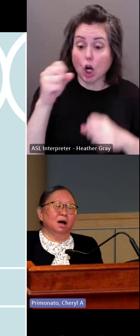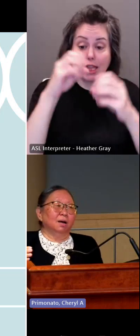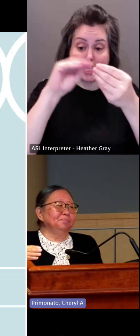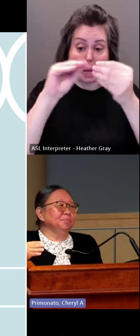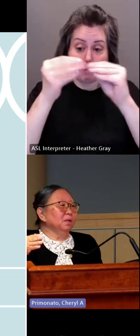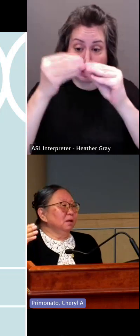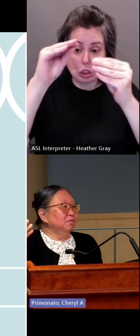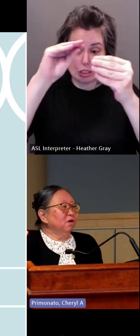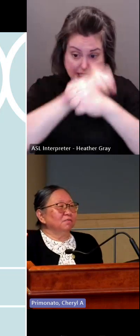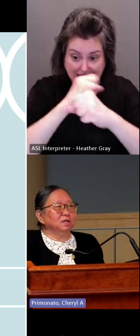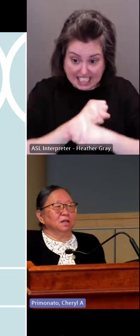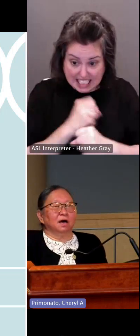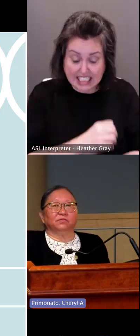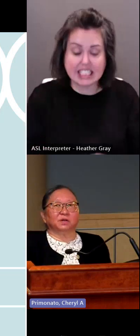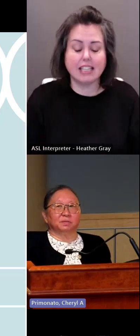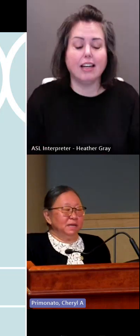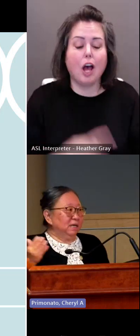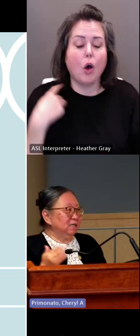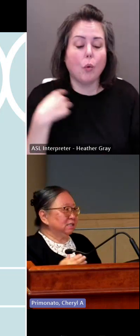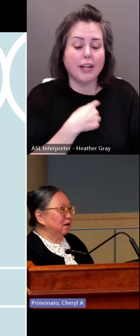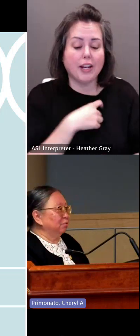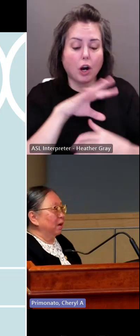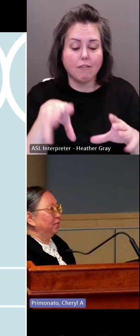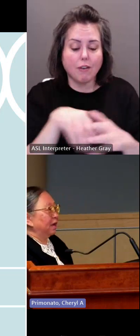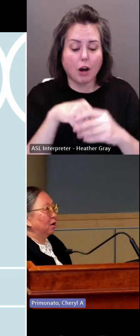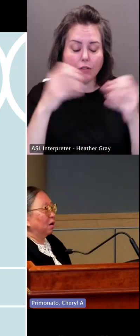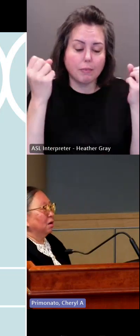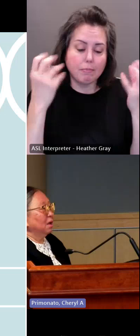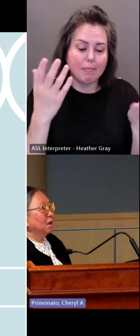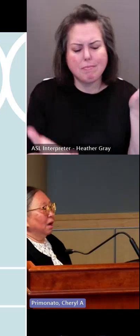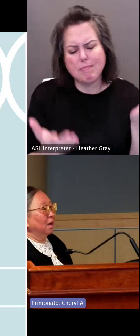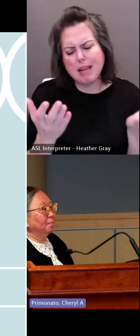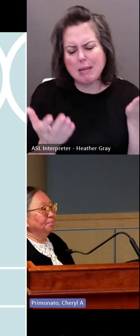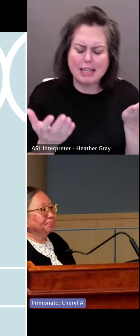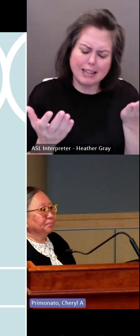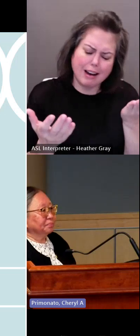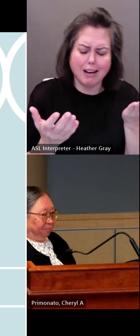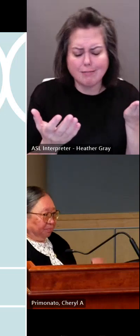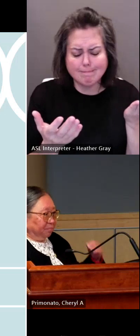are involved in a lot of committees that are